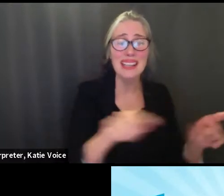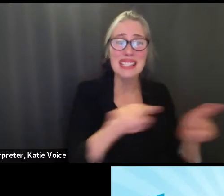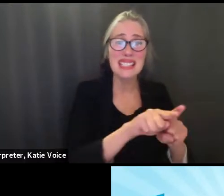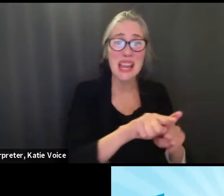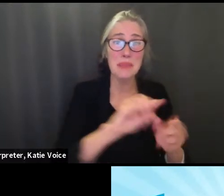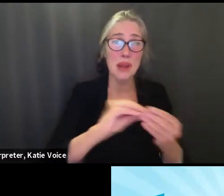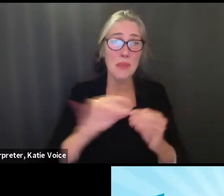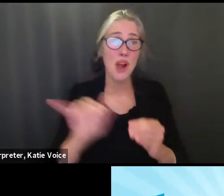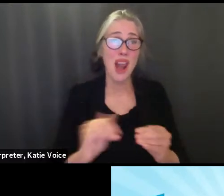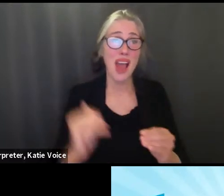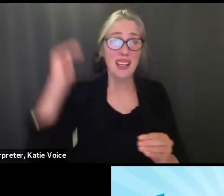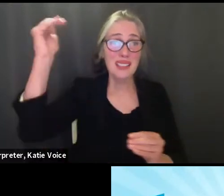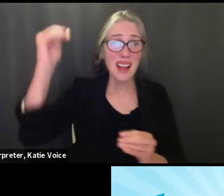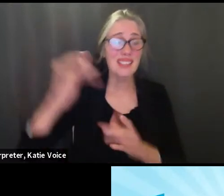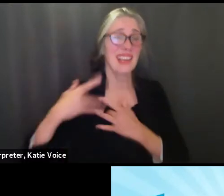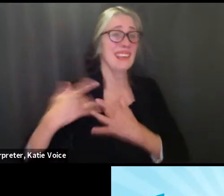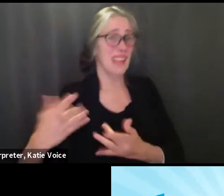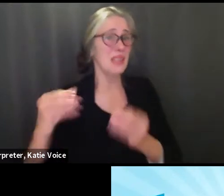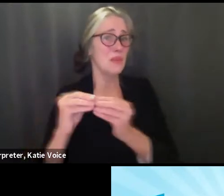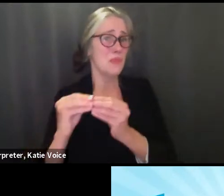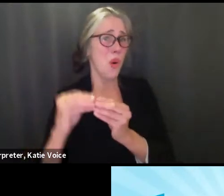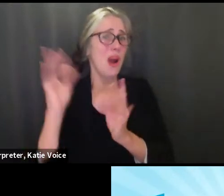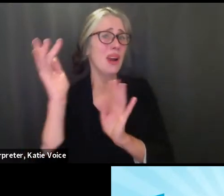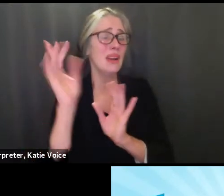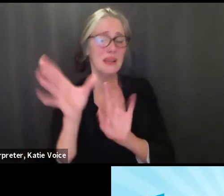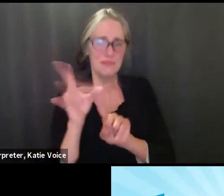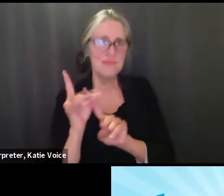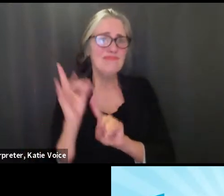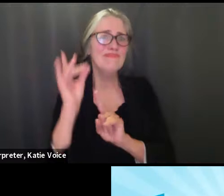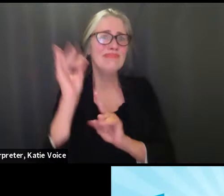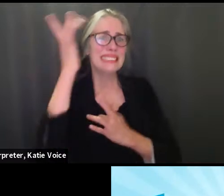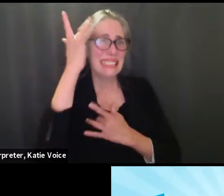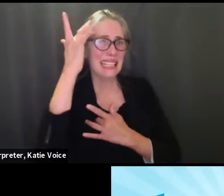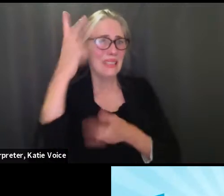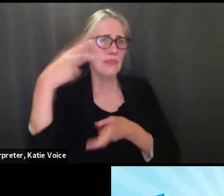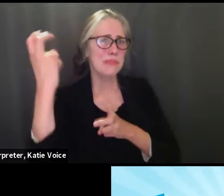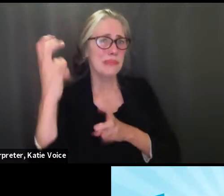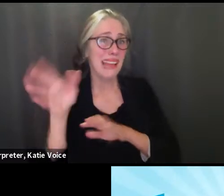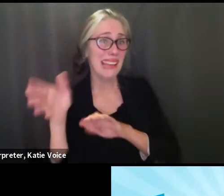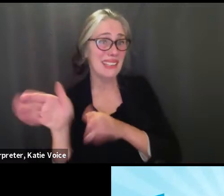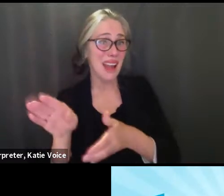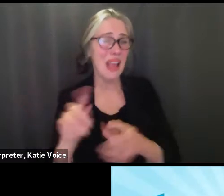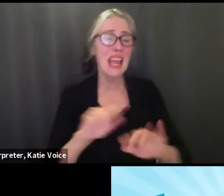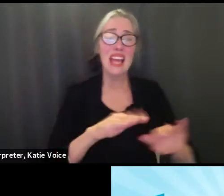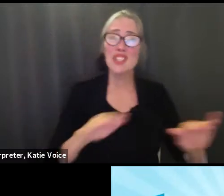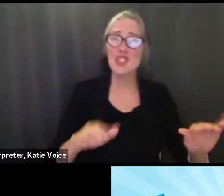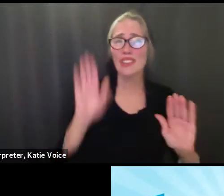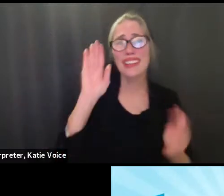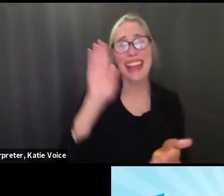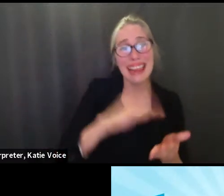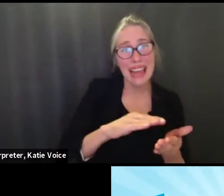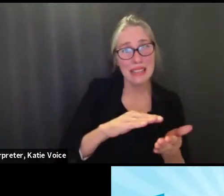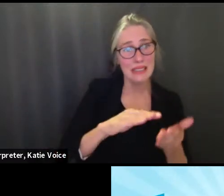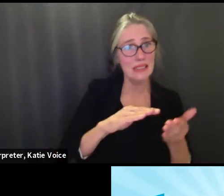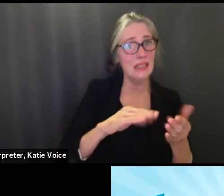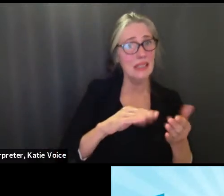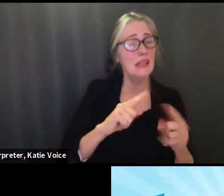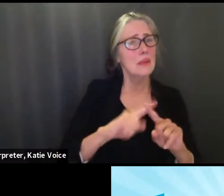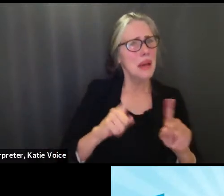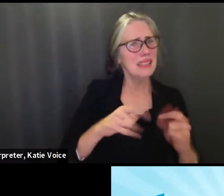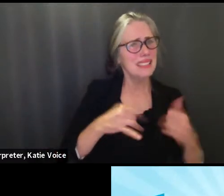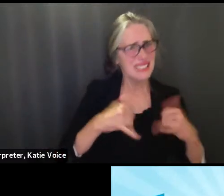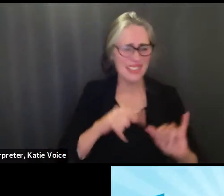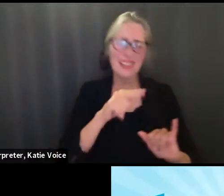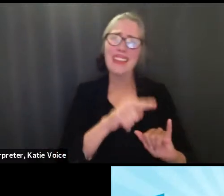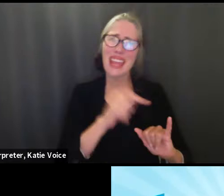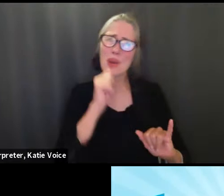don't get as sick or die. What we've seen this last year plus is that they've really carried the weight